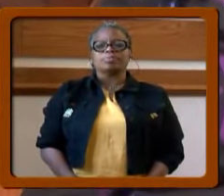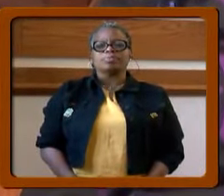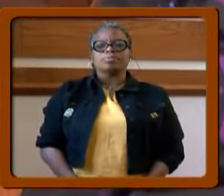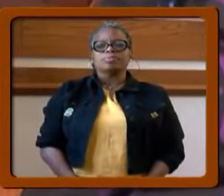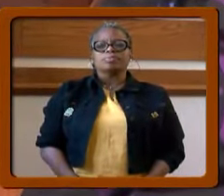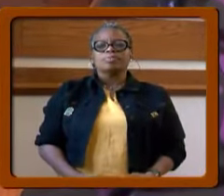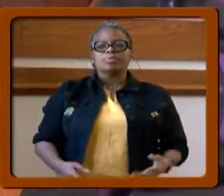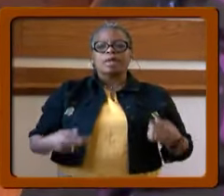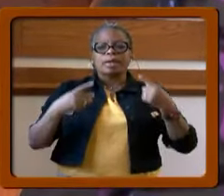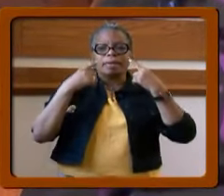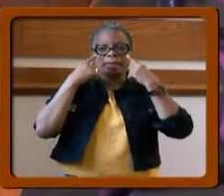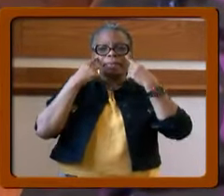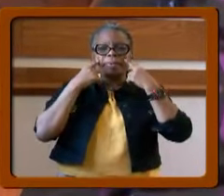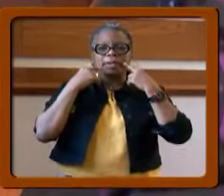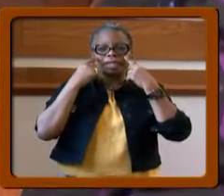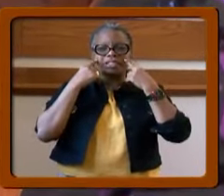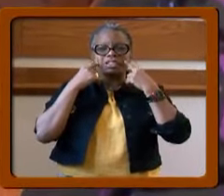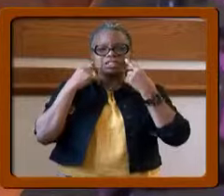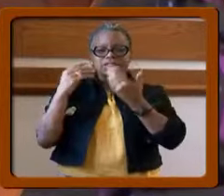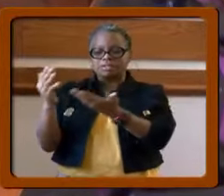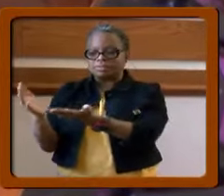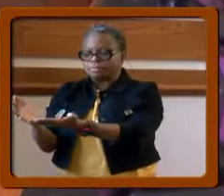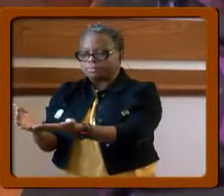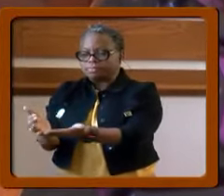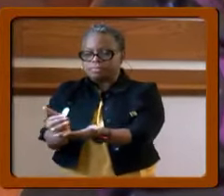Put my tears in a bottle.